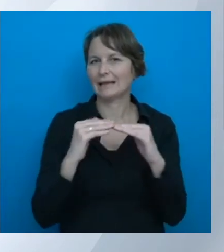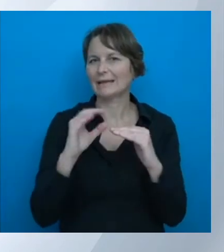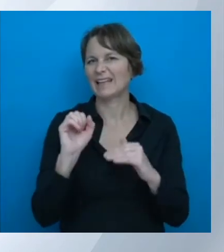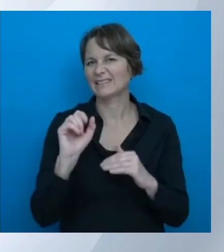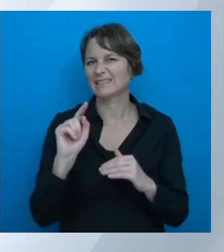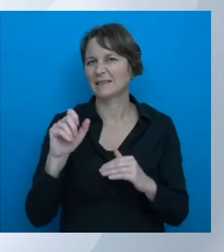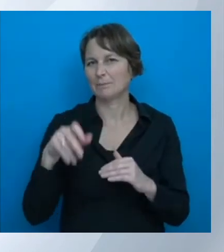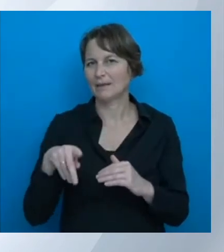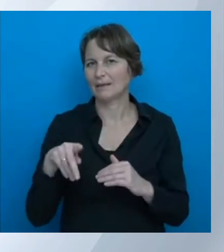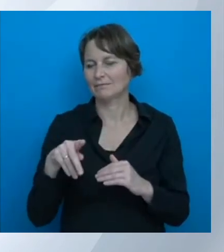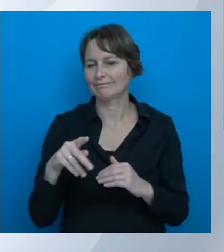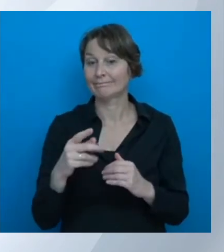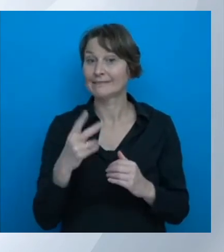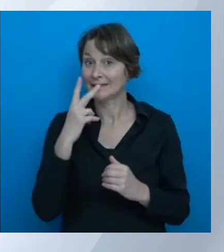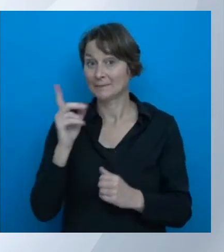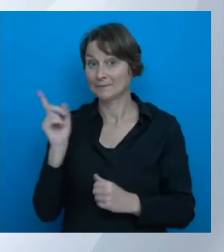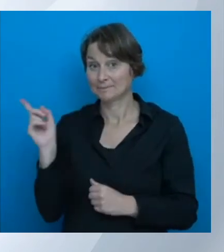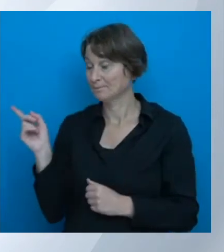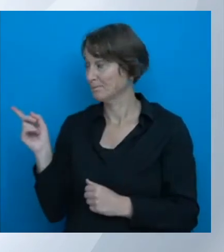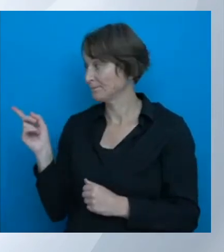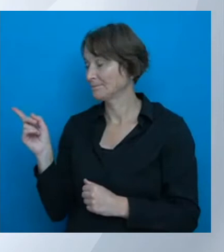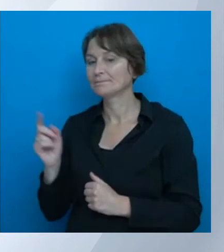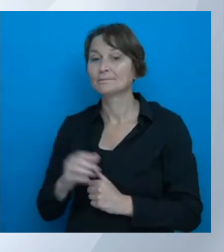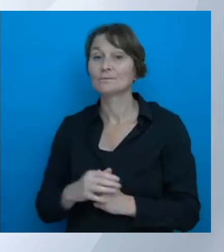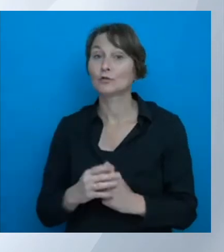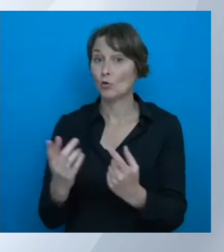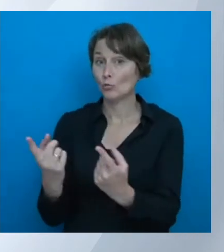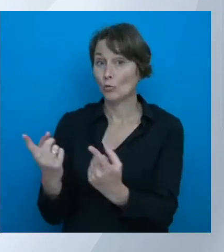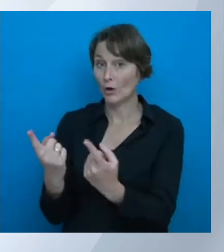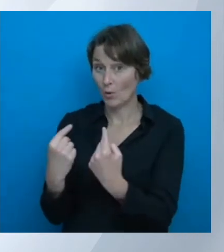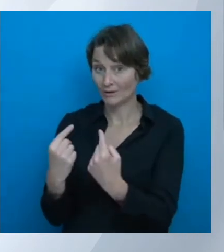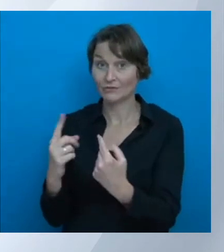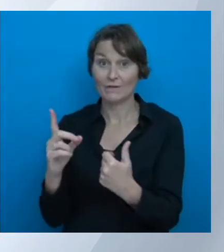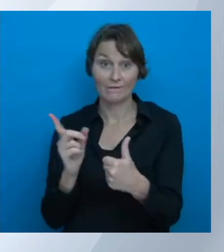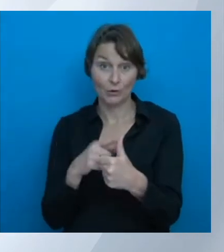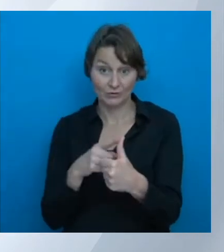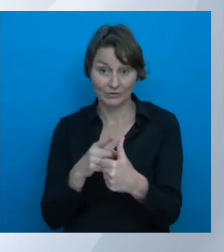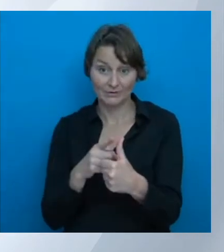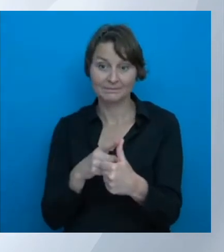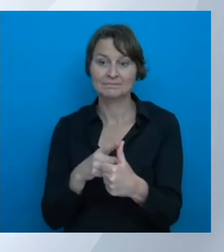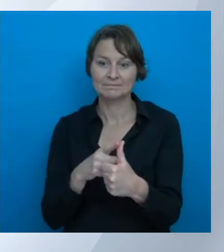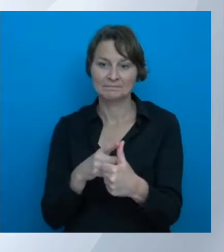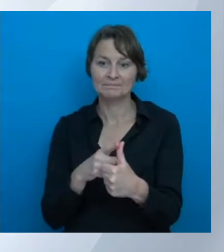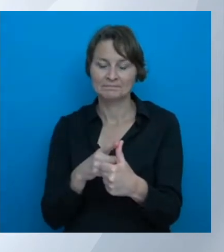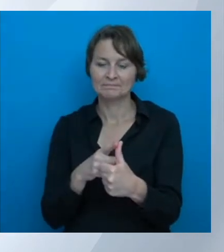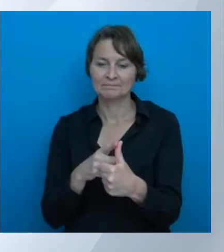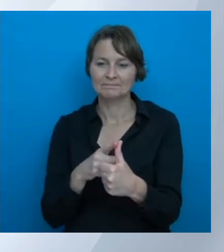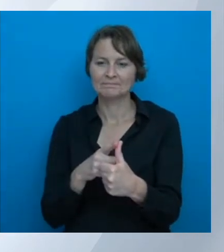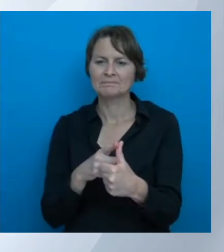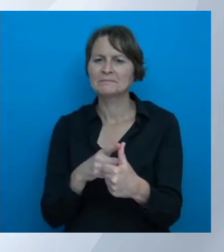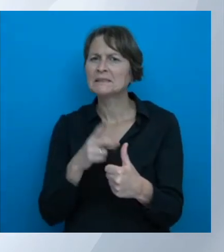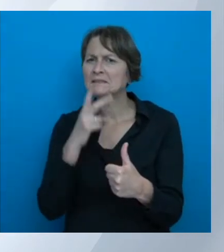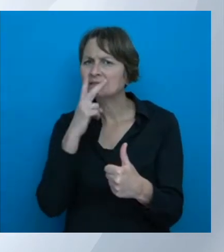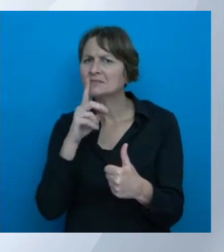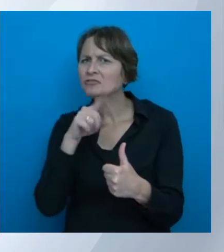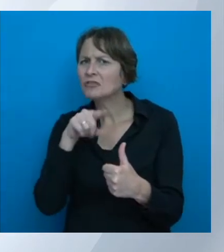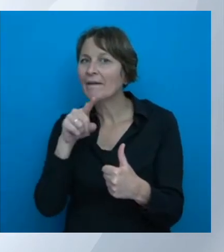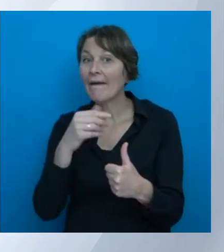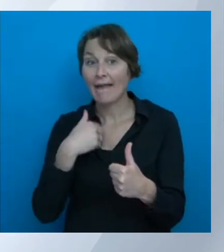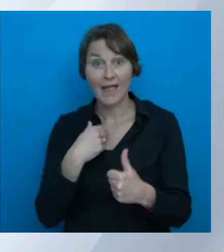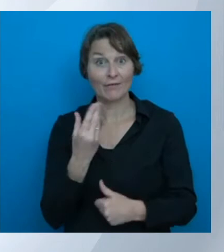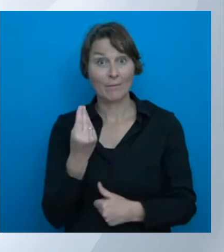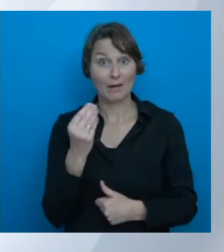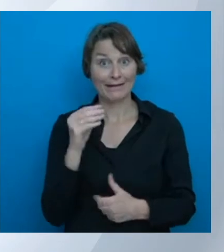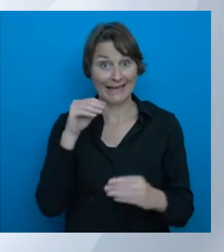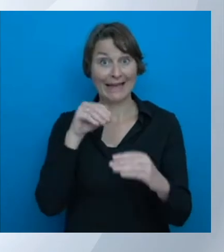here, I'm doing a request. First, because I have ran this sample before, let me check if there is already some balance in my account or not.